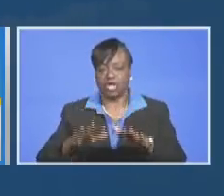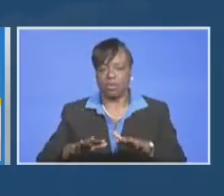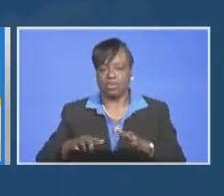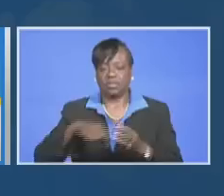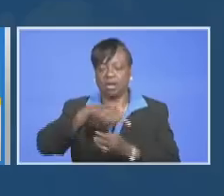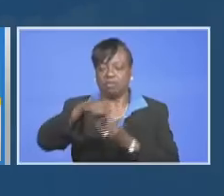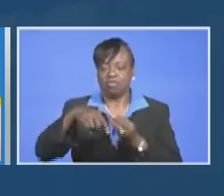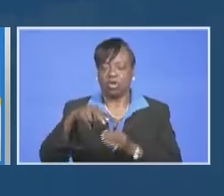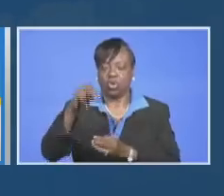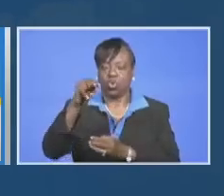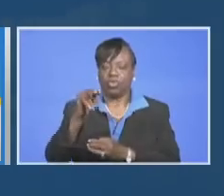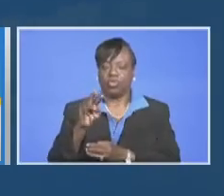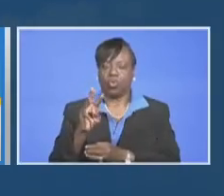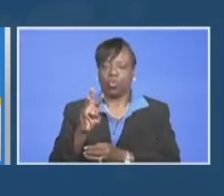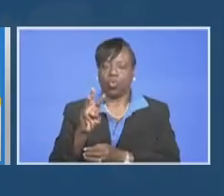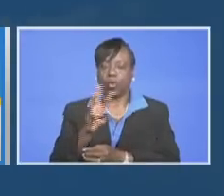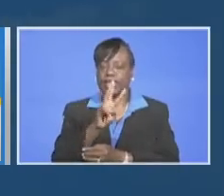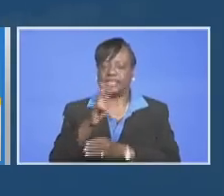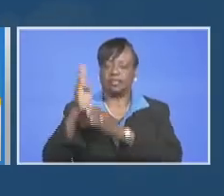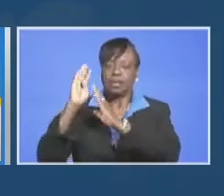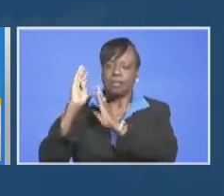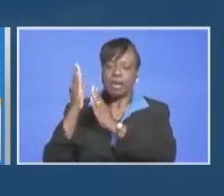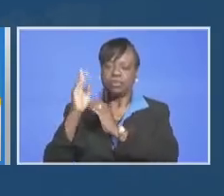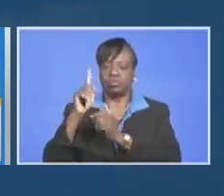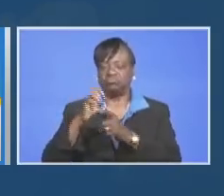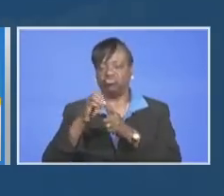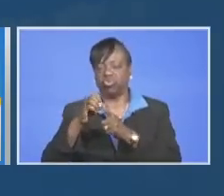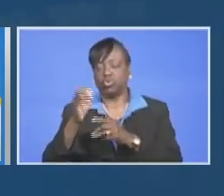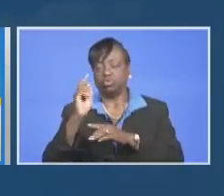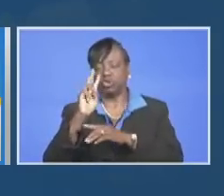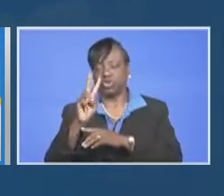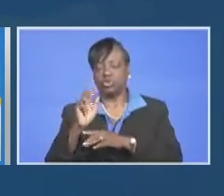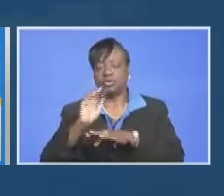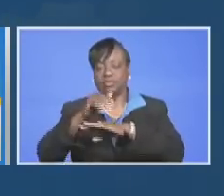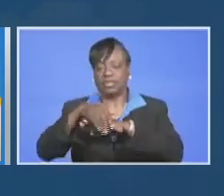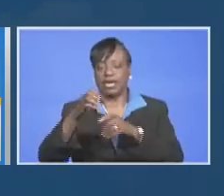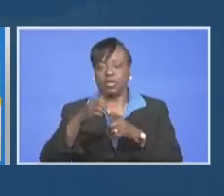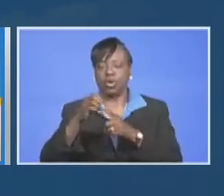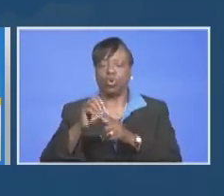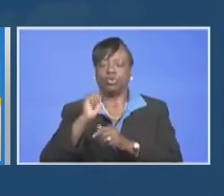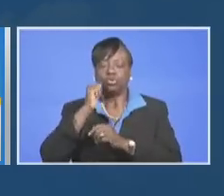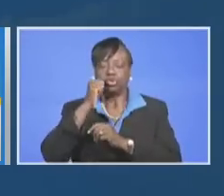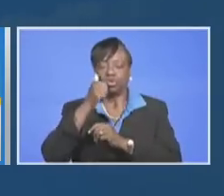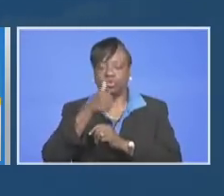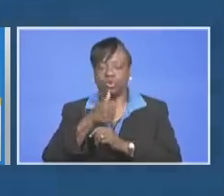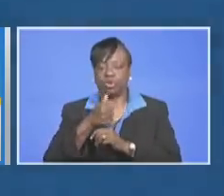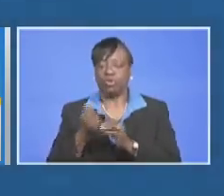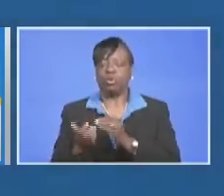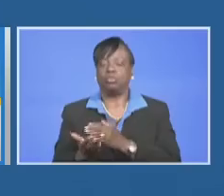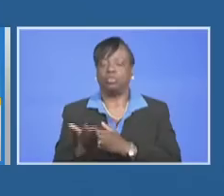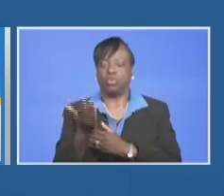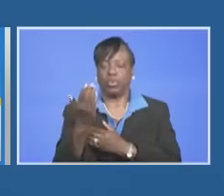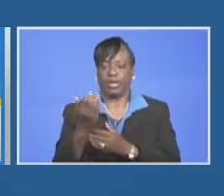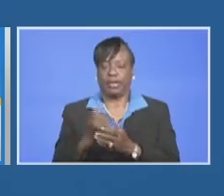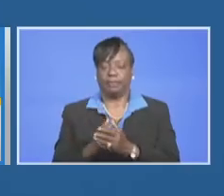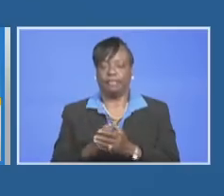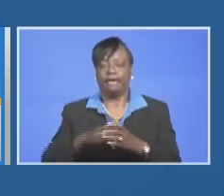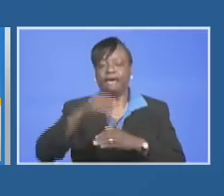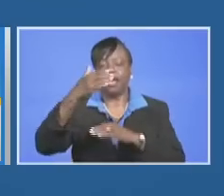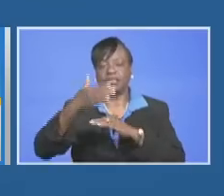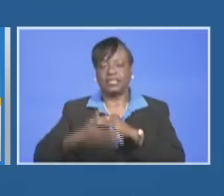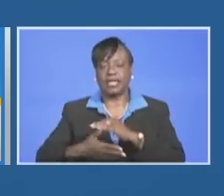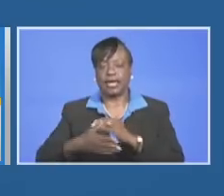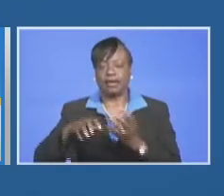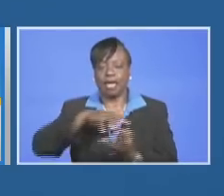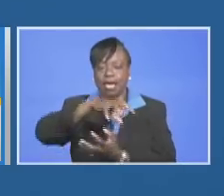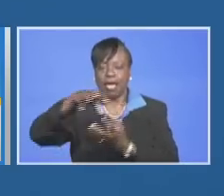Bahamas, and we expect 1 or 2 more of those tonight and tomorrow morning before everything starts to lift out of here by tomorrow afternoon. Outside of our studios,